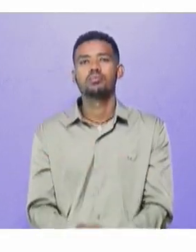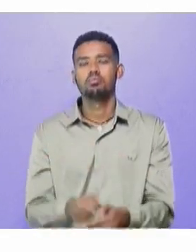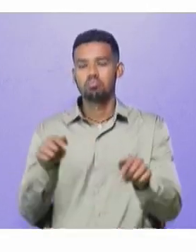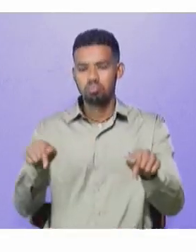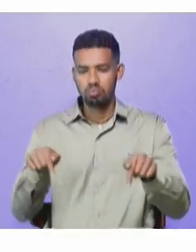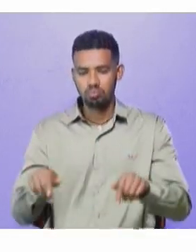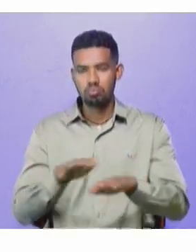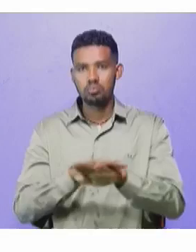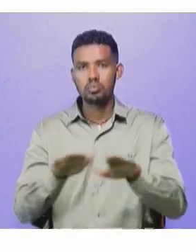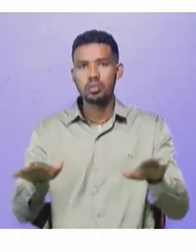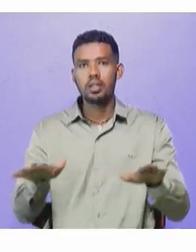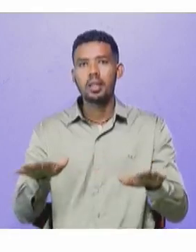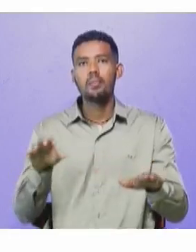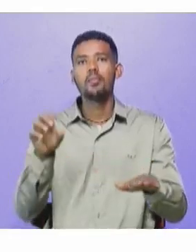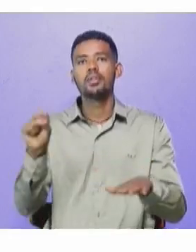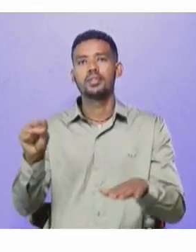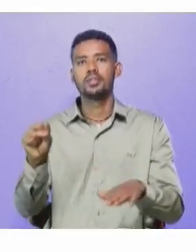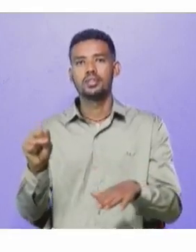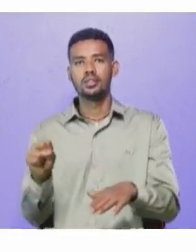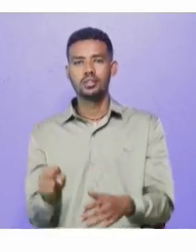tables.